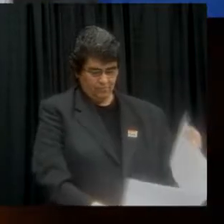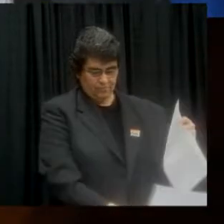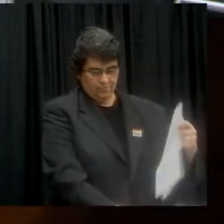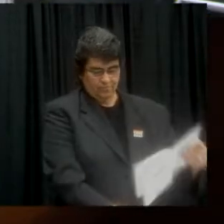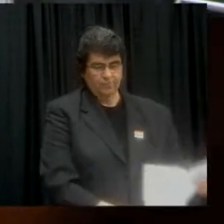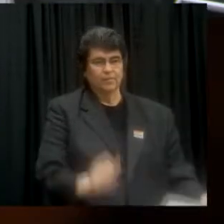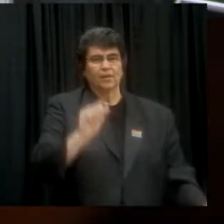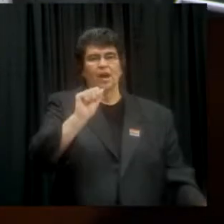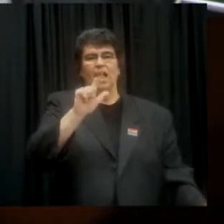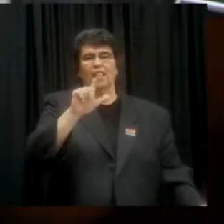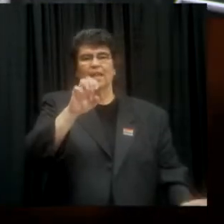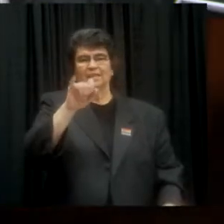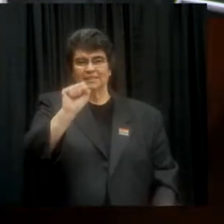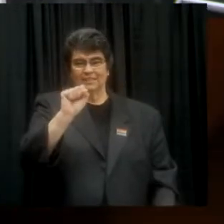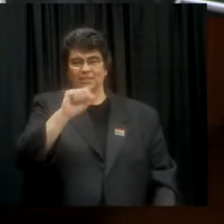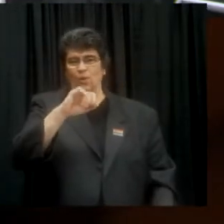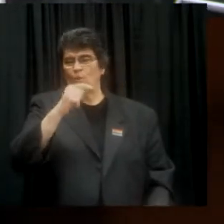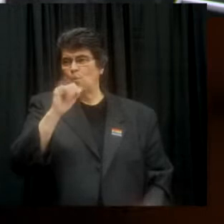Alexis Marquise, cum laude.